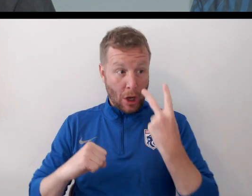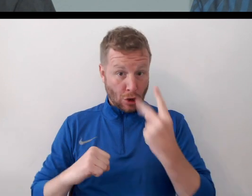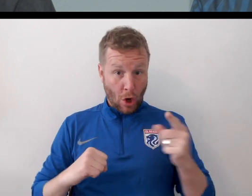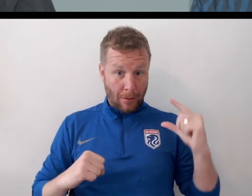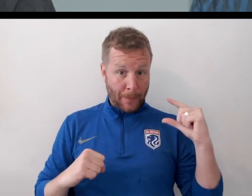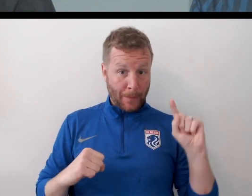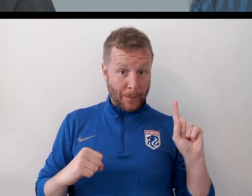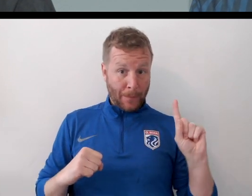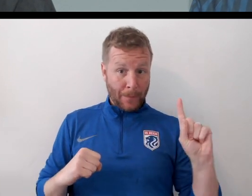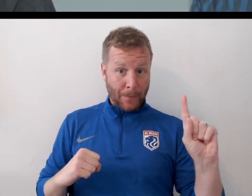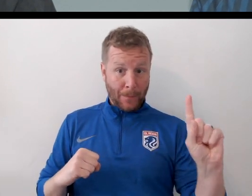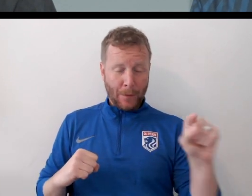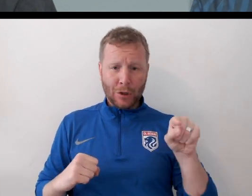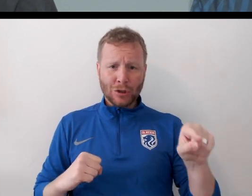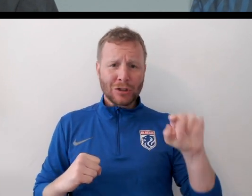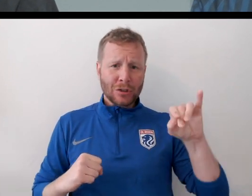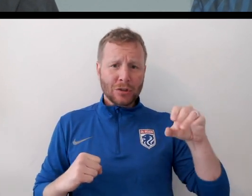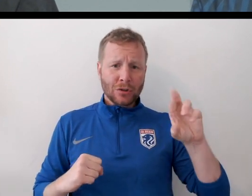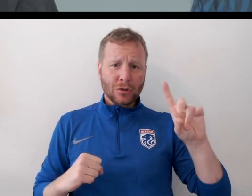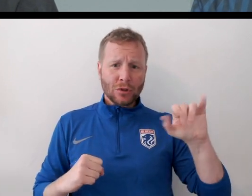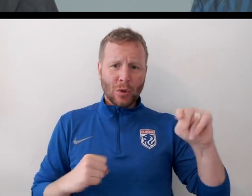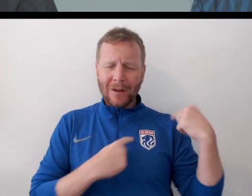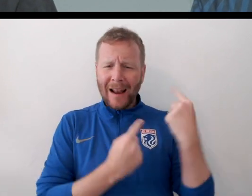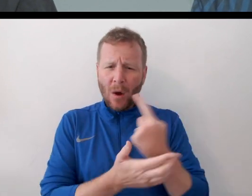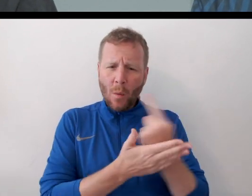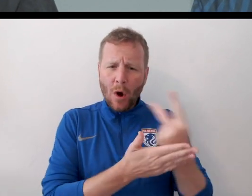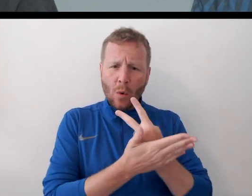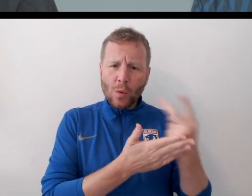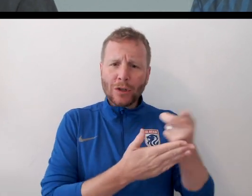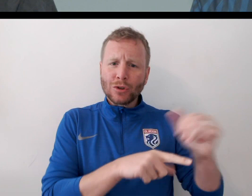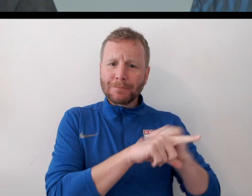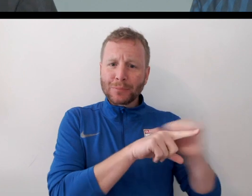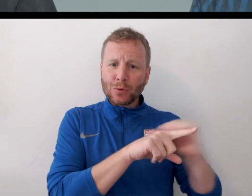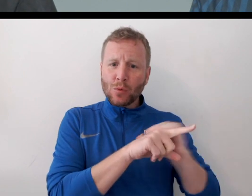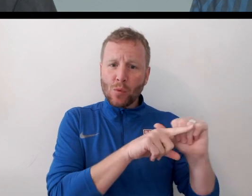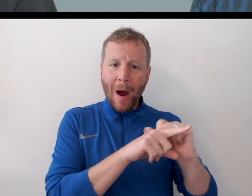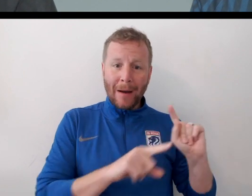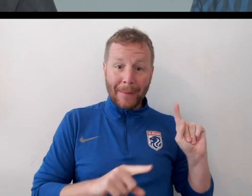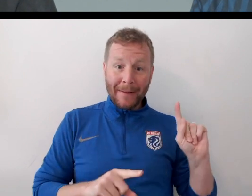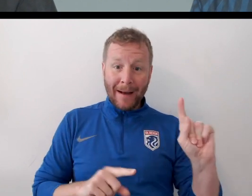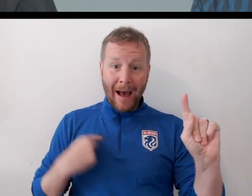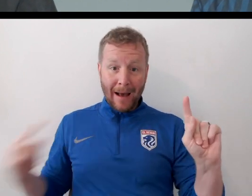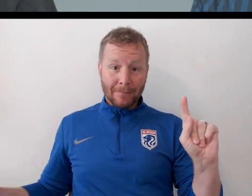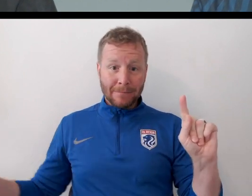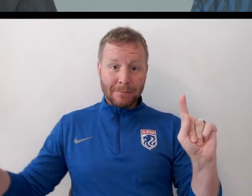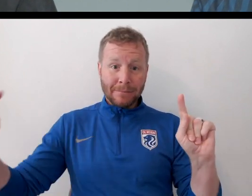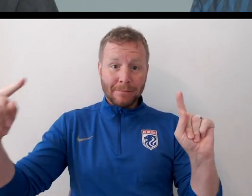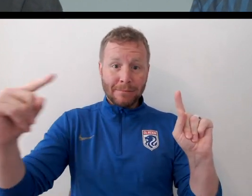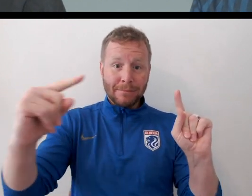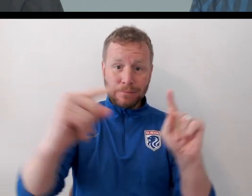I saw all the runs. That's something that Jordan's been working on for sure the last couple weeks, is just getting on the end of crosses, attacking the ball